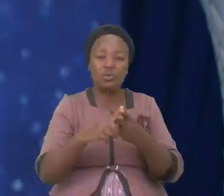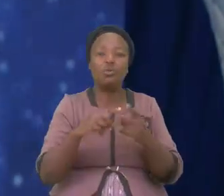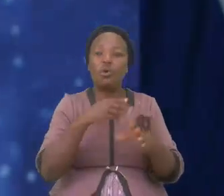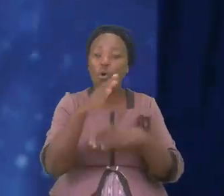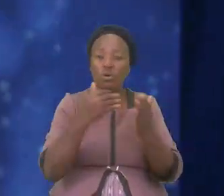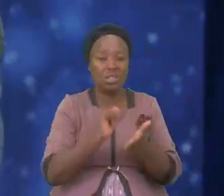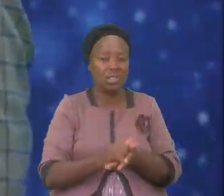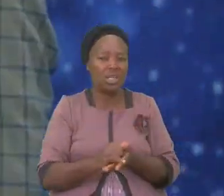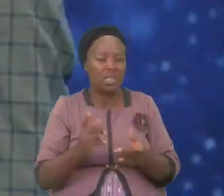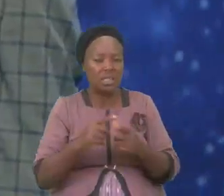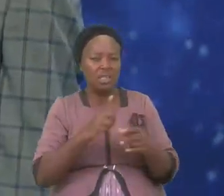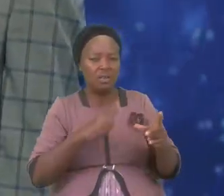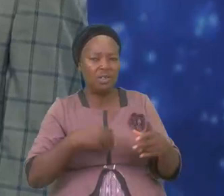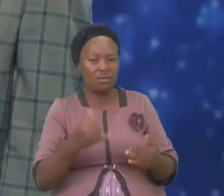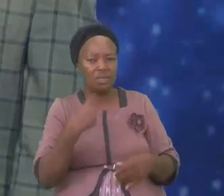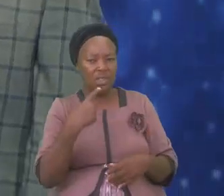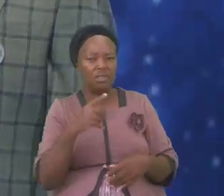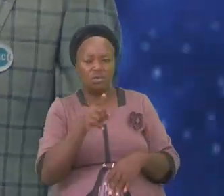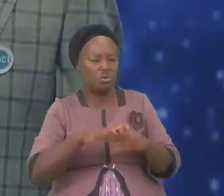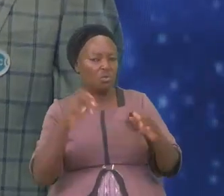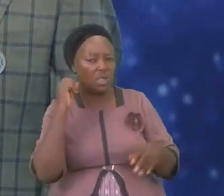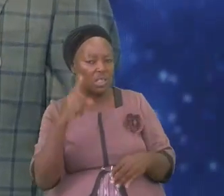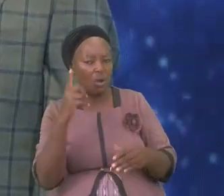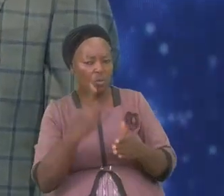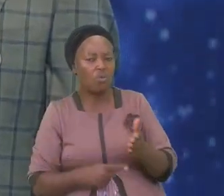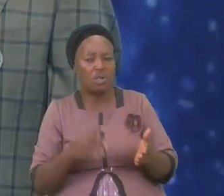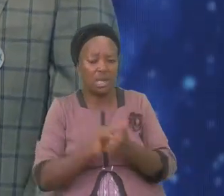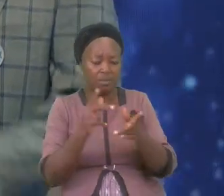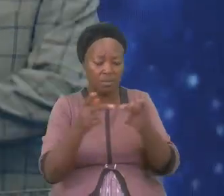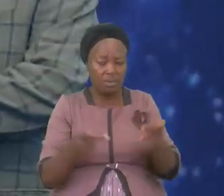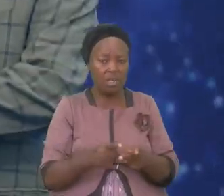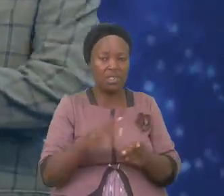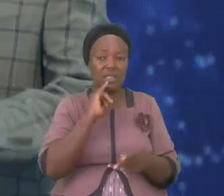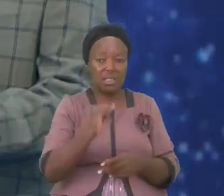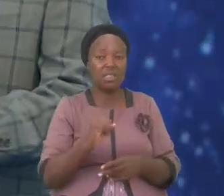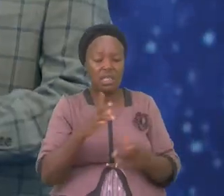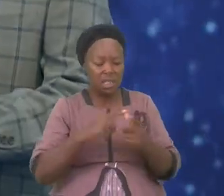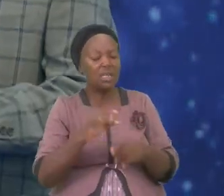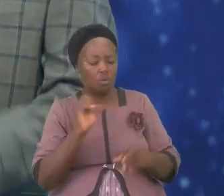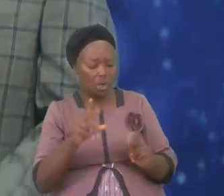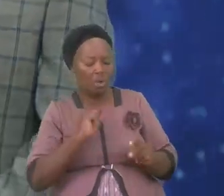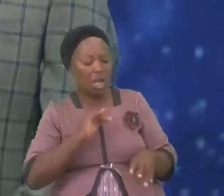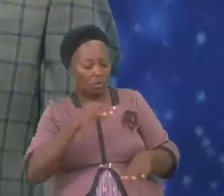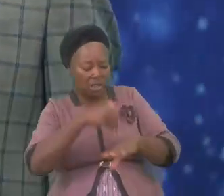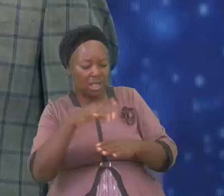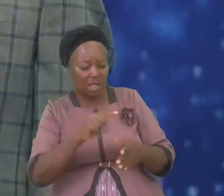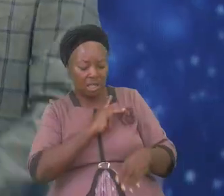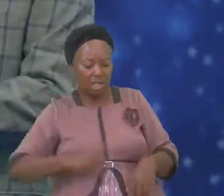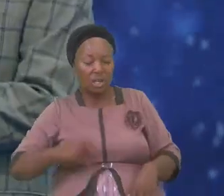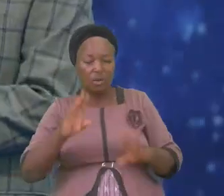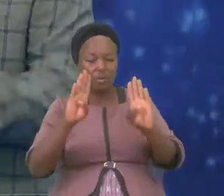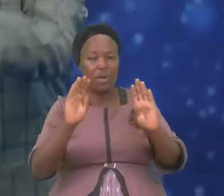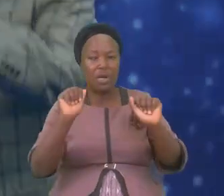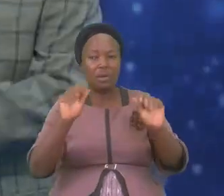Okay, I'll send the king of Babylon. And they came and ravaged Judah and took them